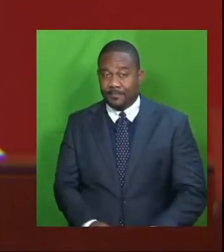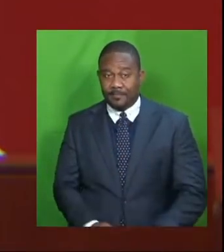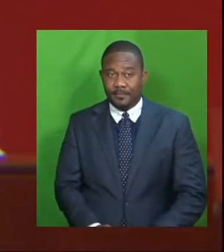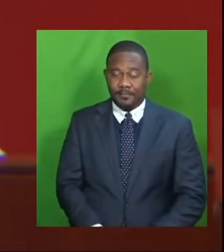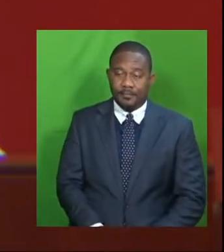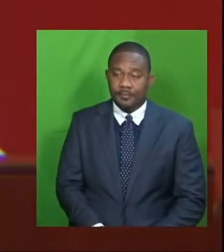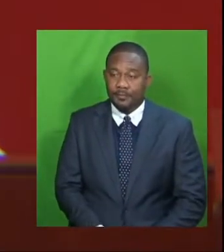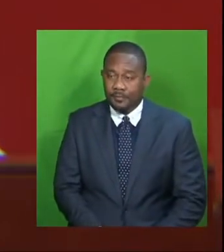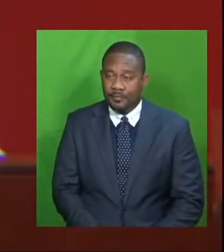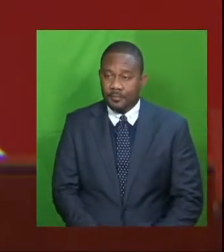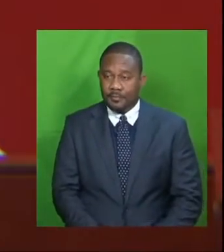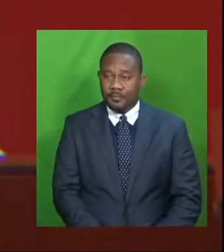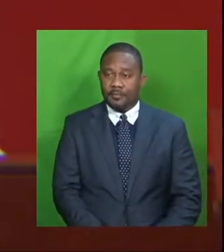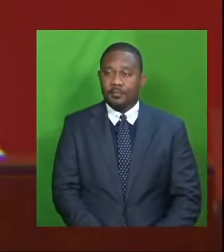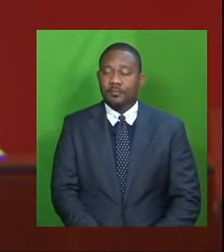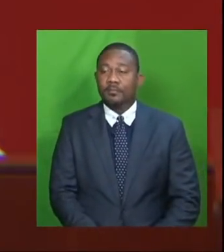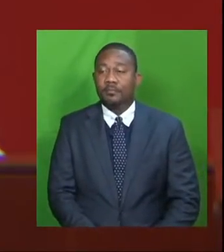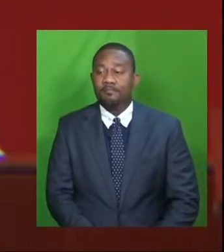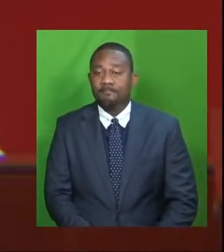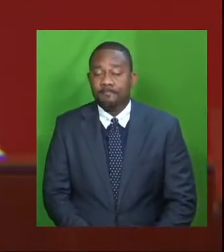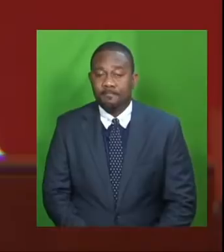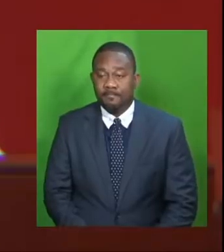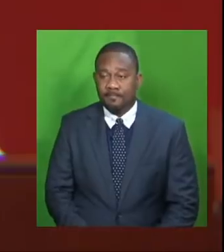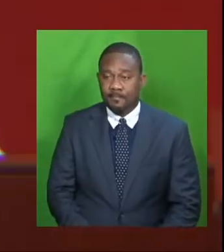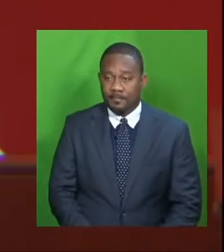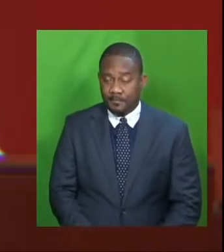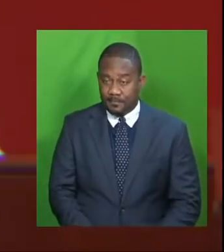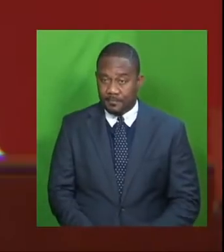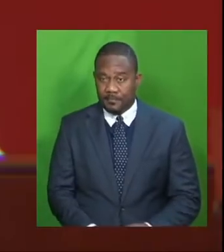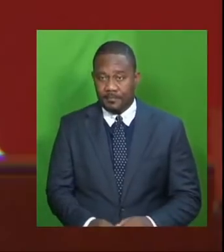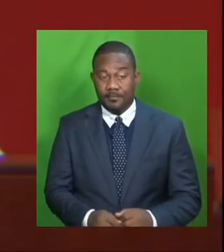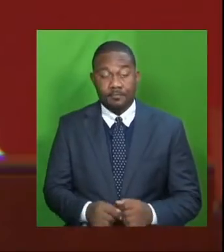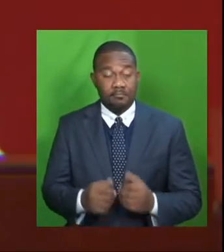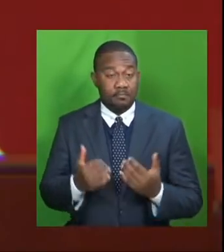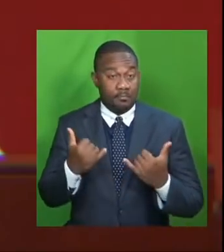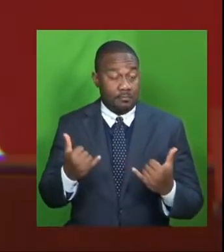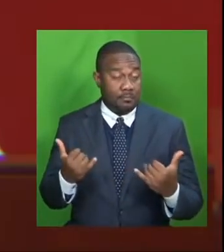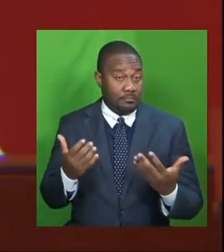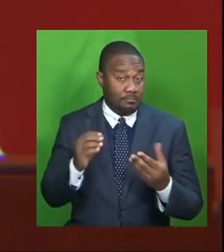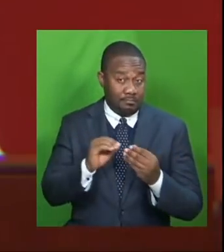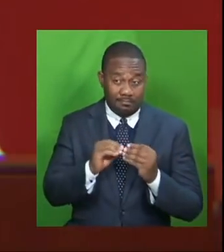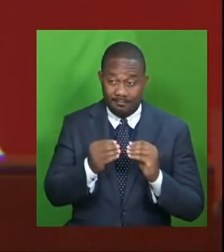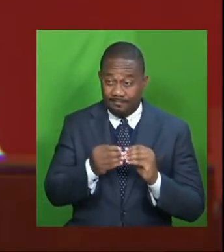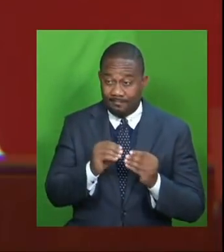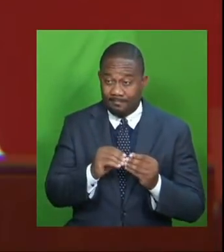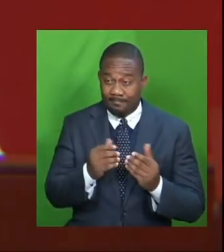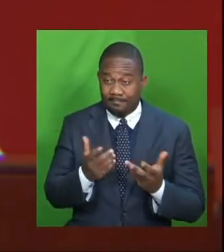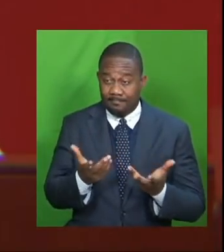And that is at item